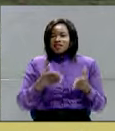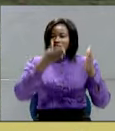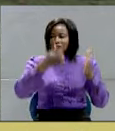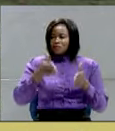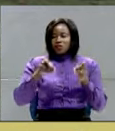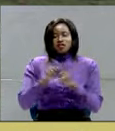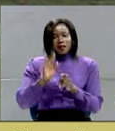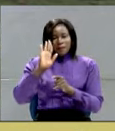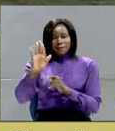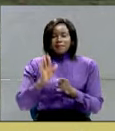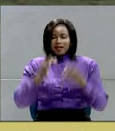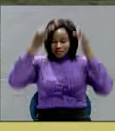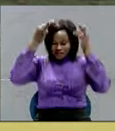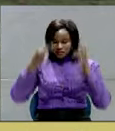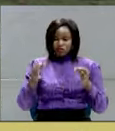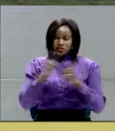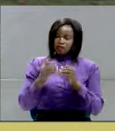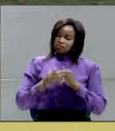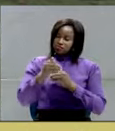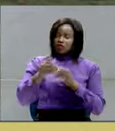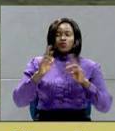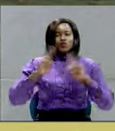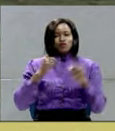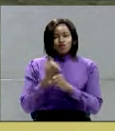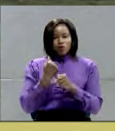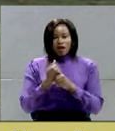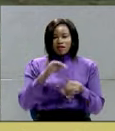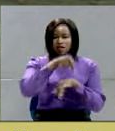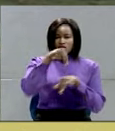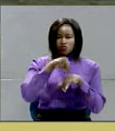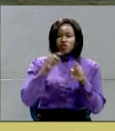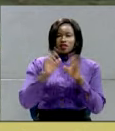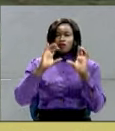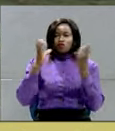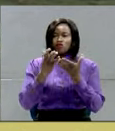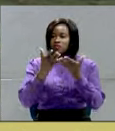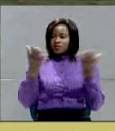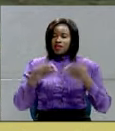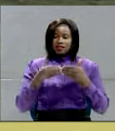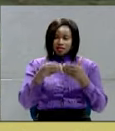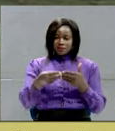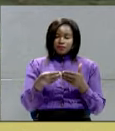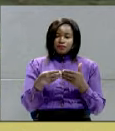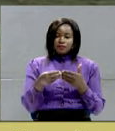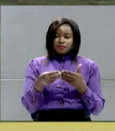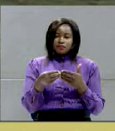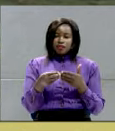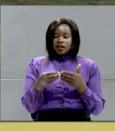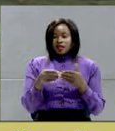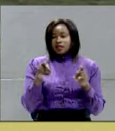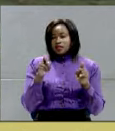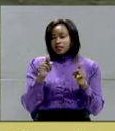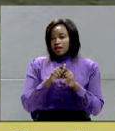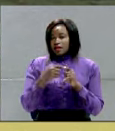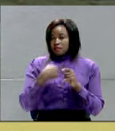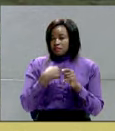determination exhibited by you as a national and global leader. I believe that this institute will inspire many